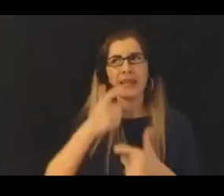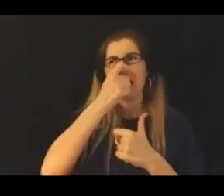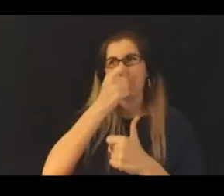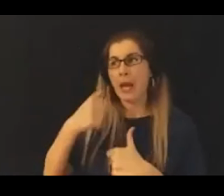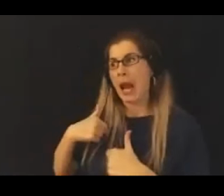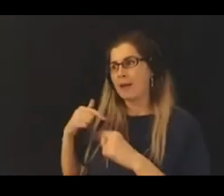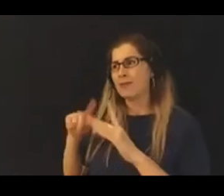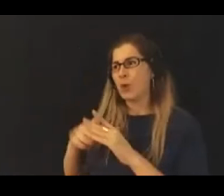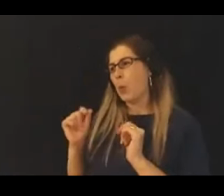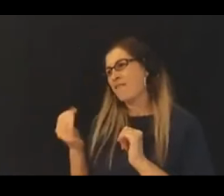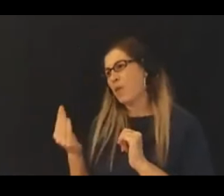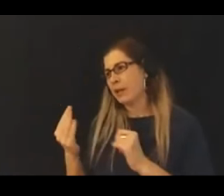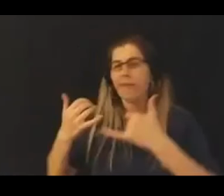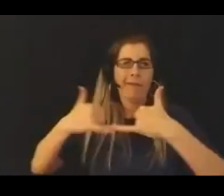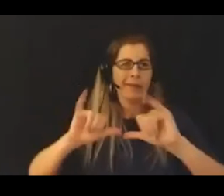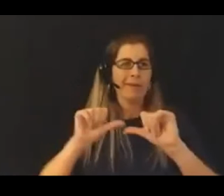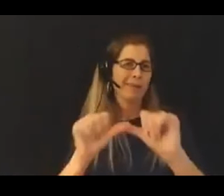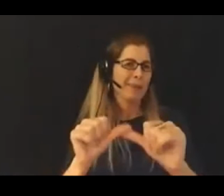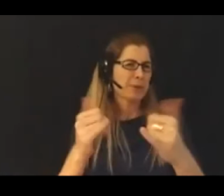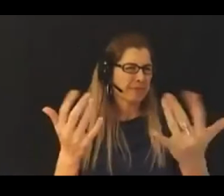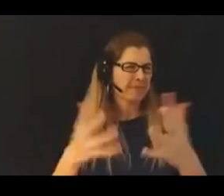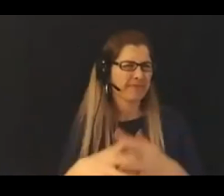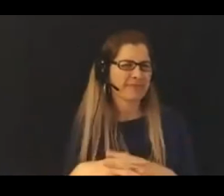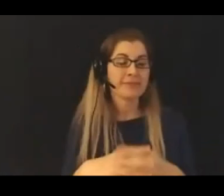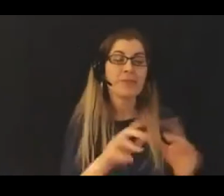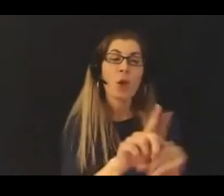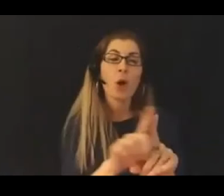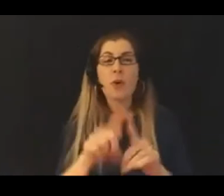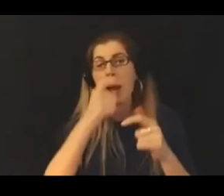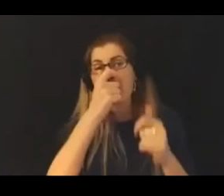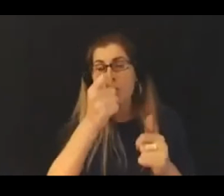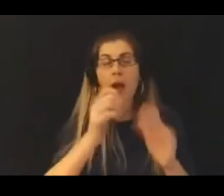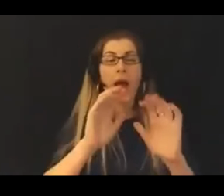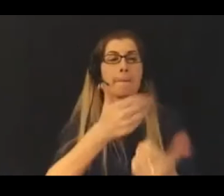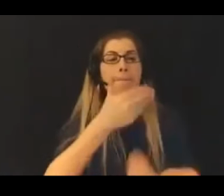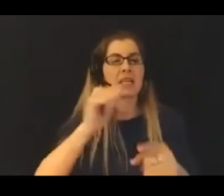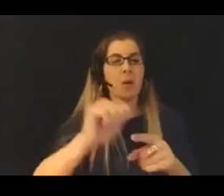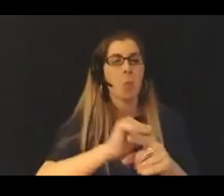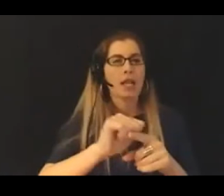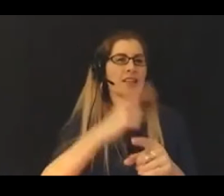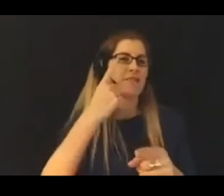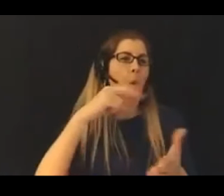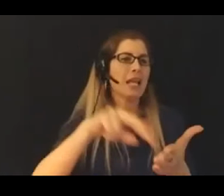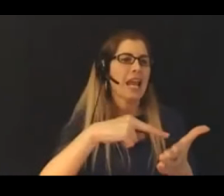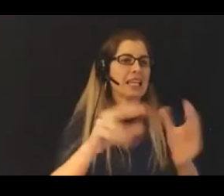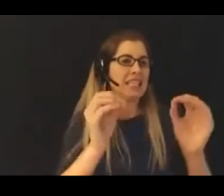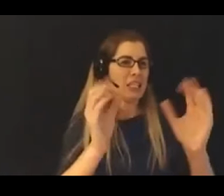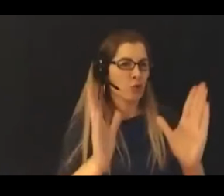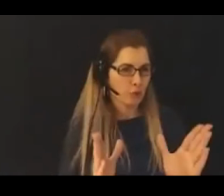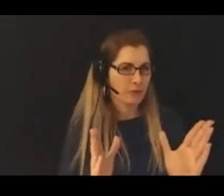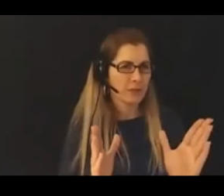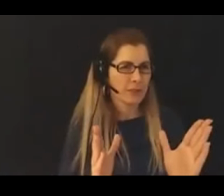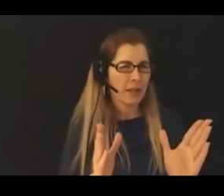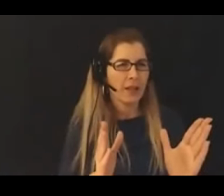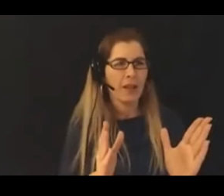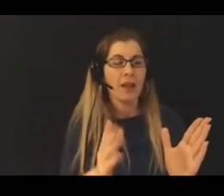continuation of some of those interests. And I'm also really interested in best practices for dance teaching and ways to help movers of